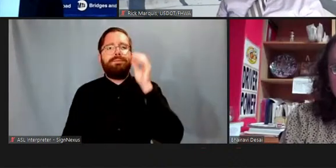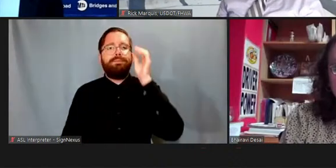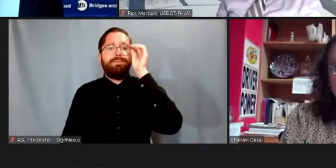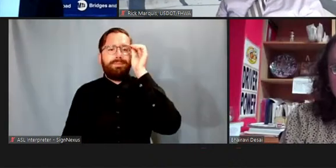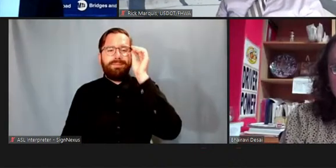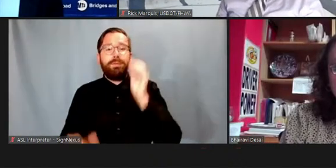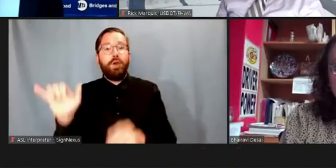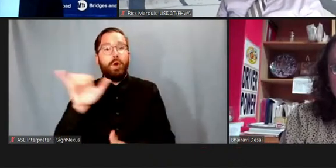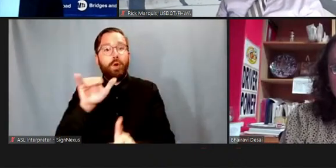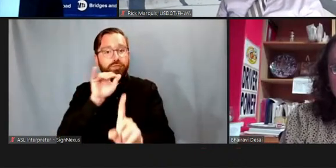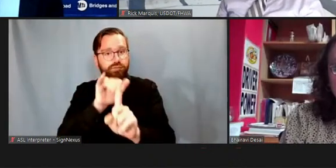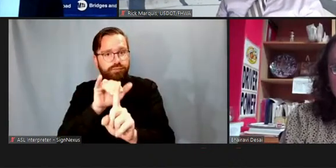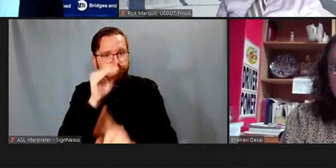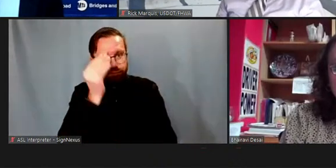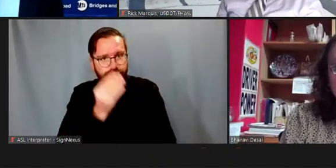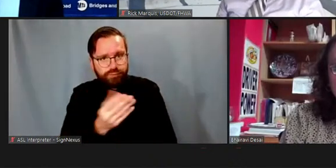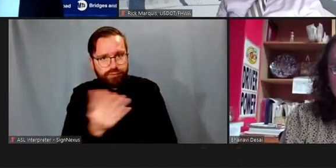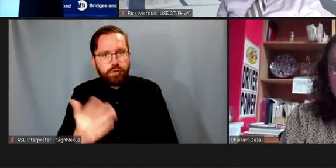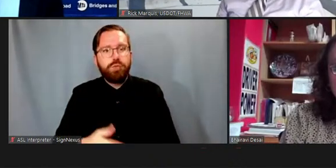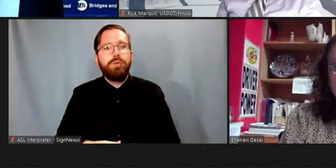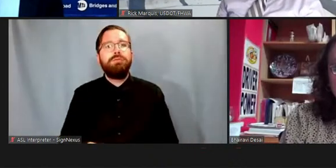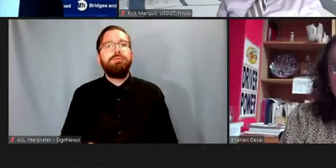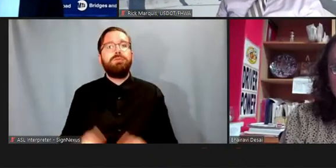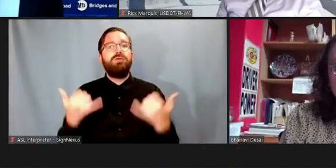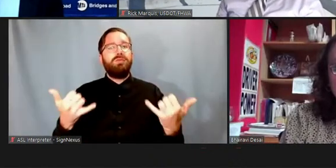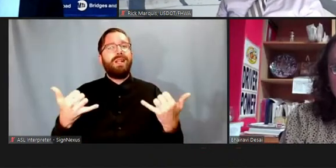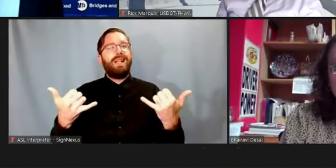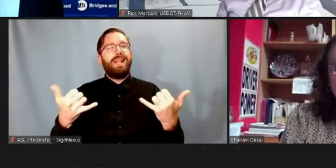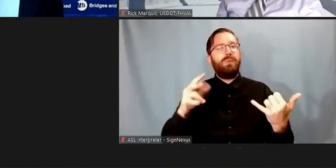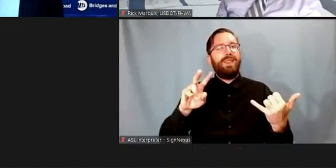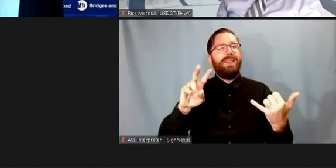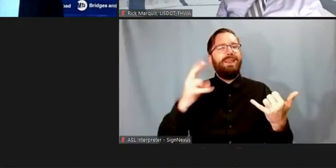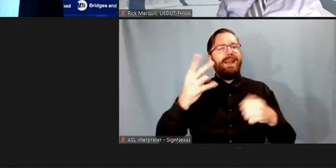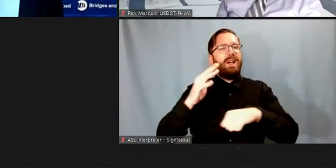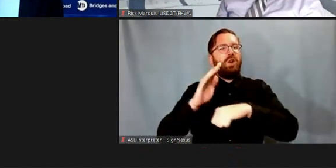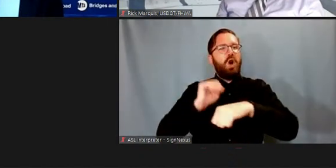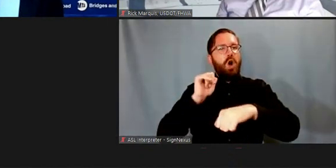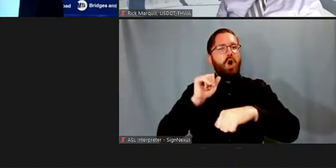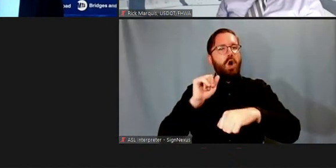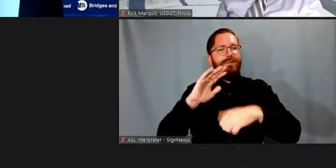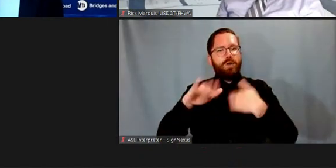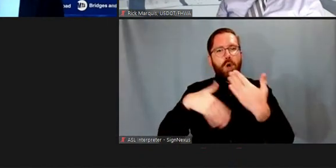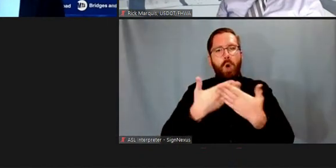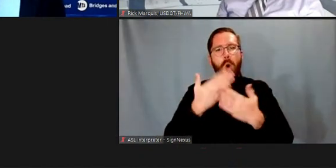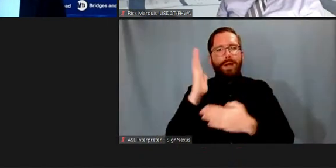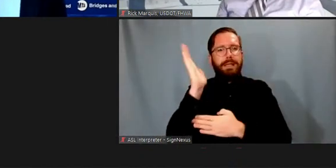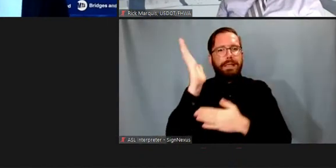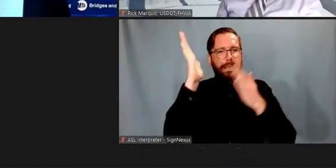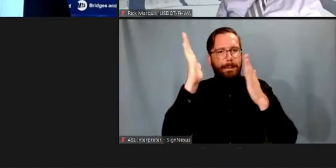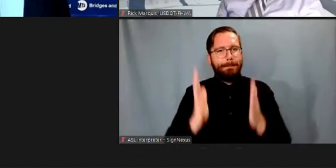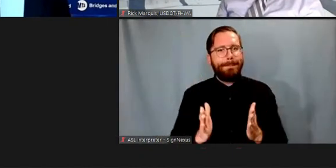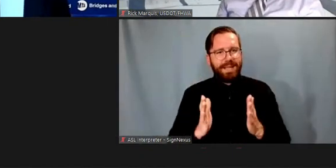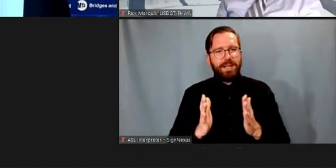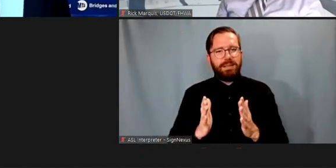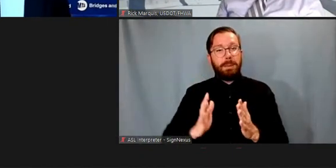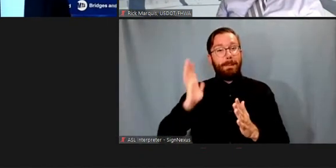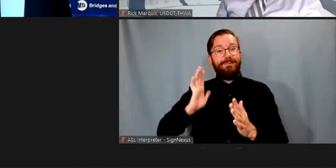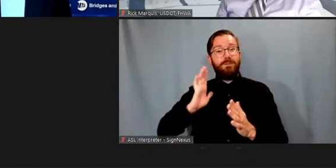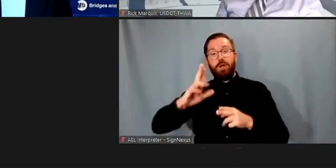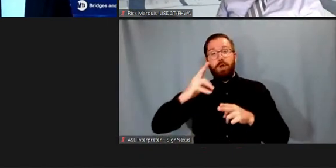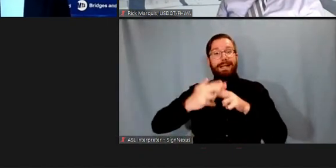reminder this is the second call for speakers who were unable to speak when their name was first